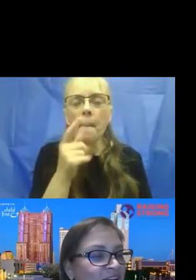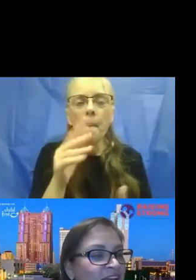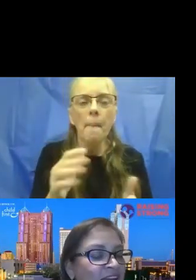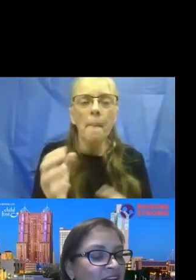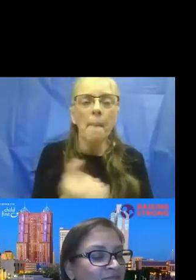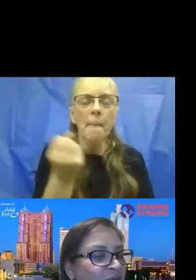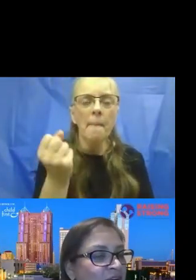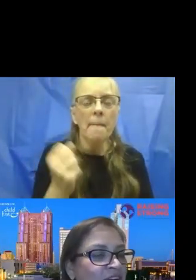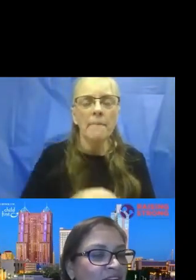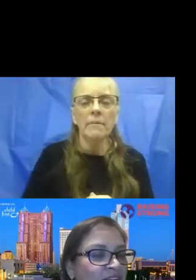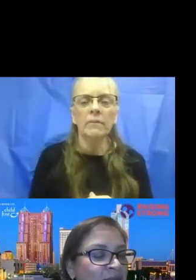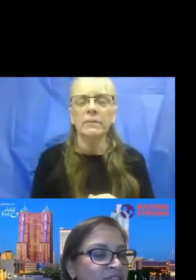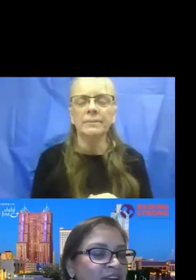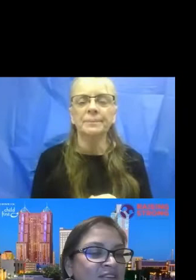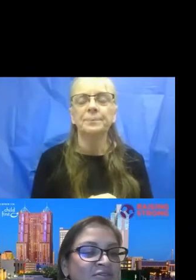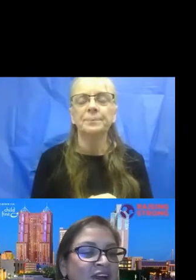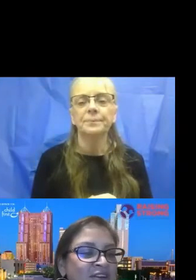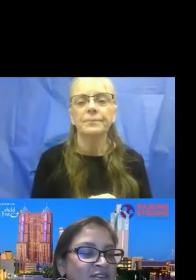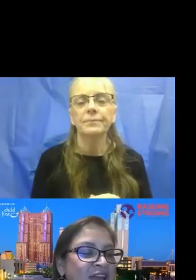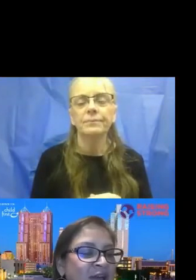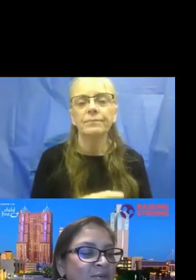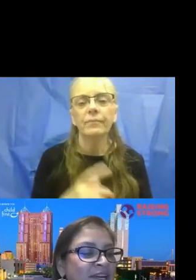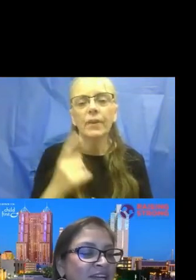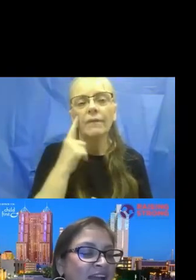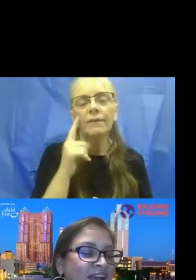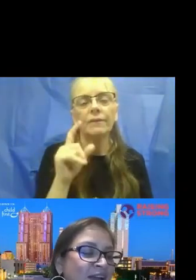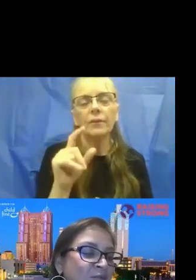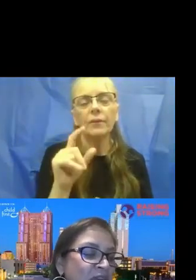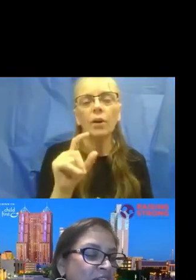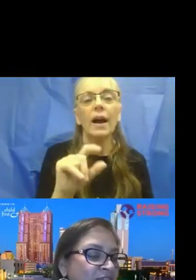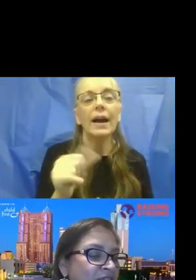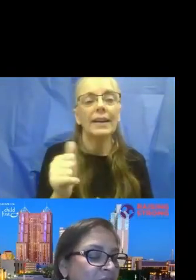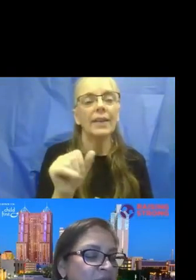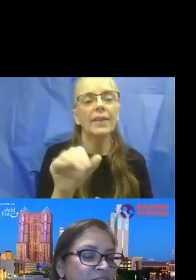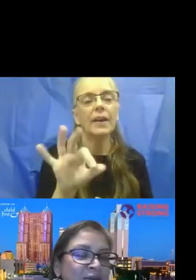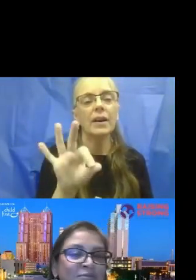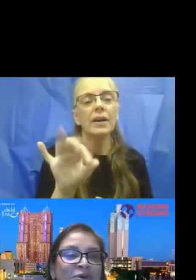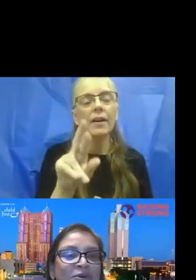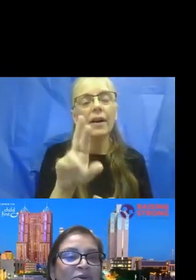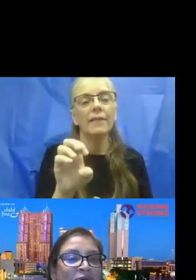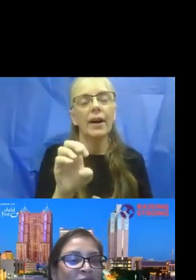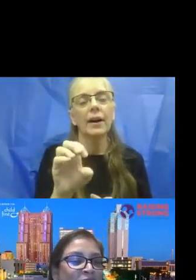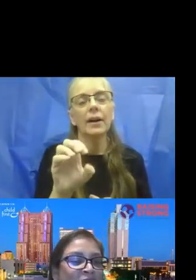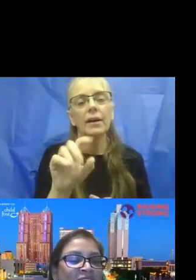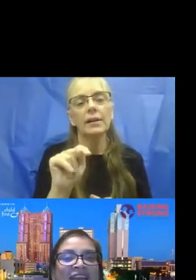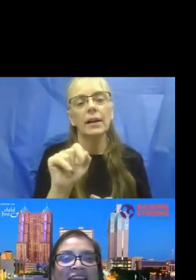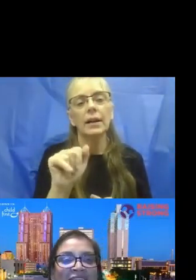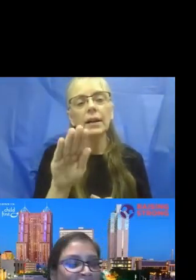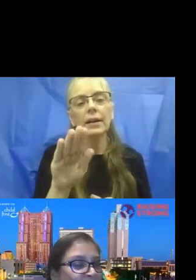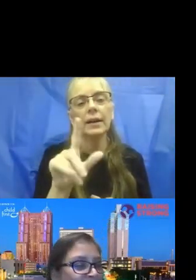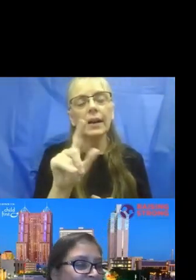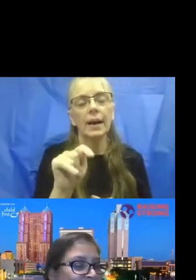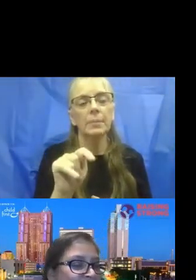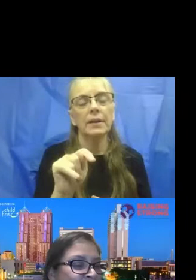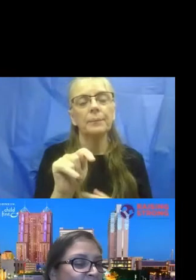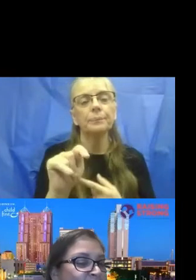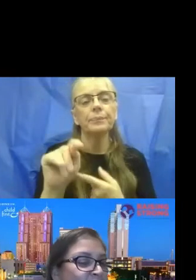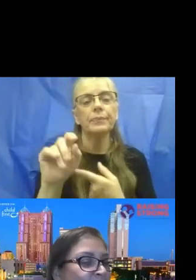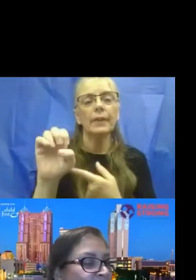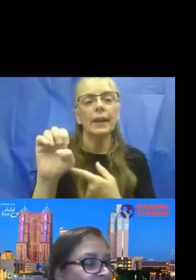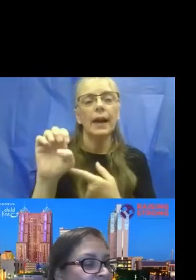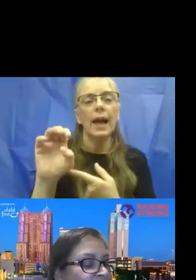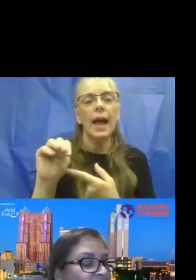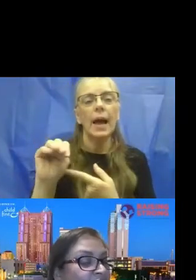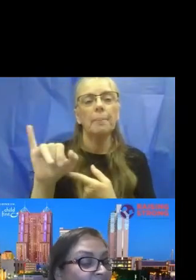here. For an Amazon Fire tablet, we have Emily Boo. Emily